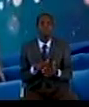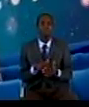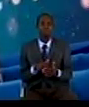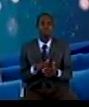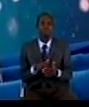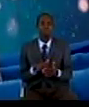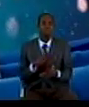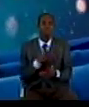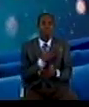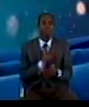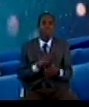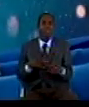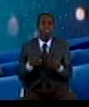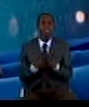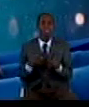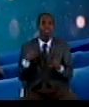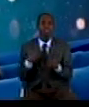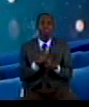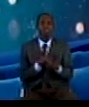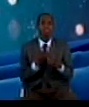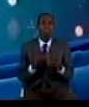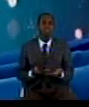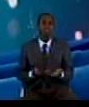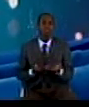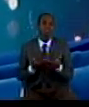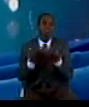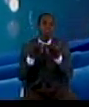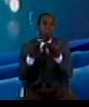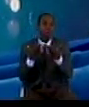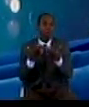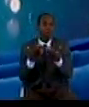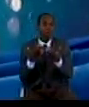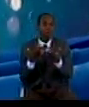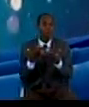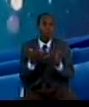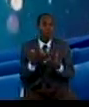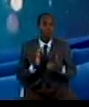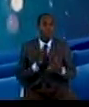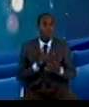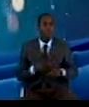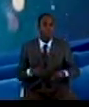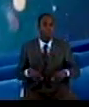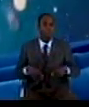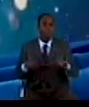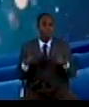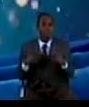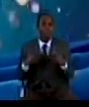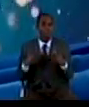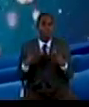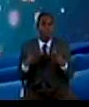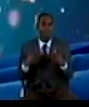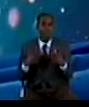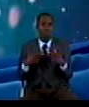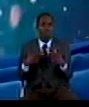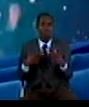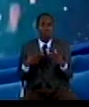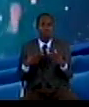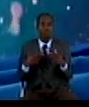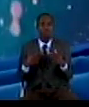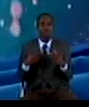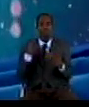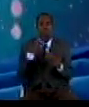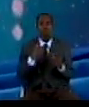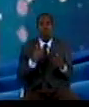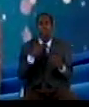And as we hand you over to our Father, who has been the instrument that the